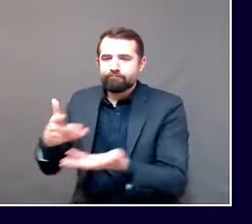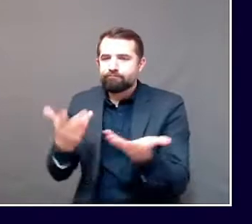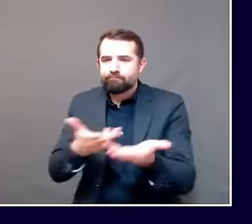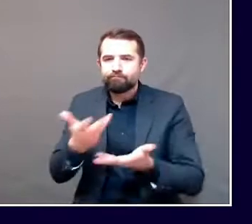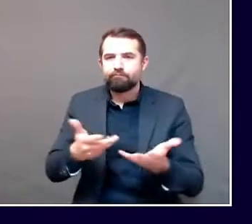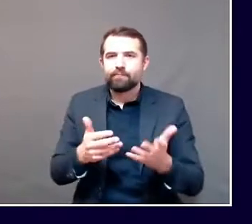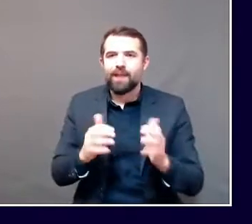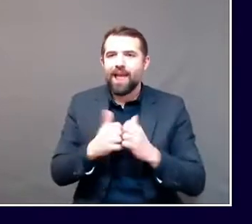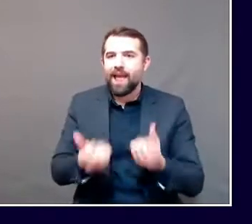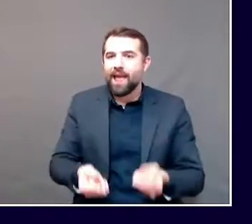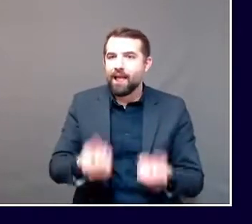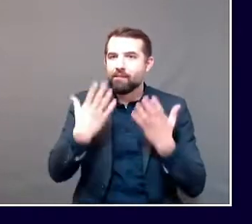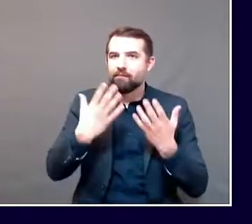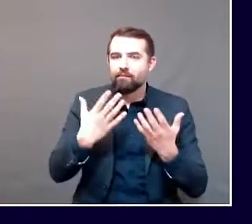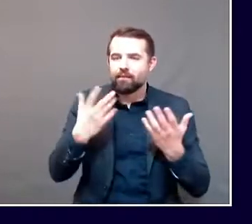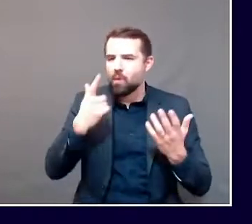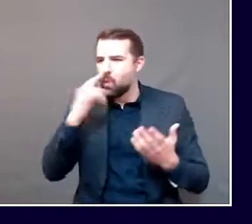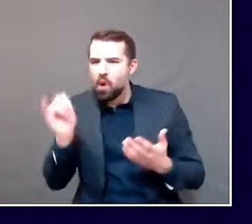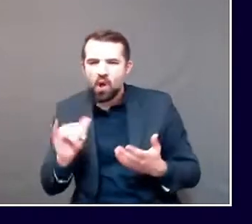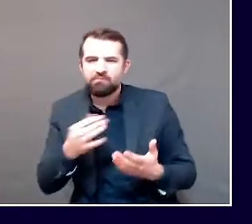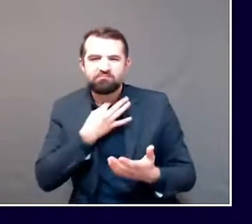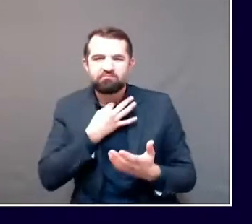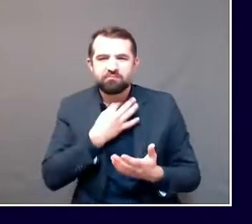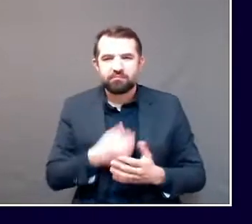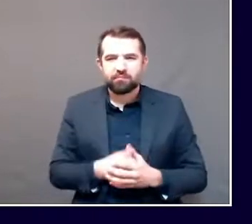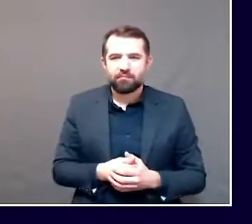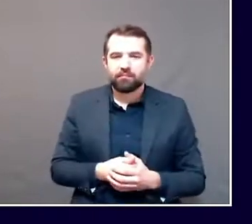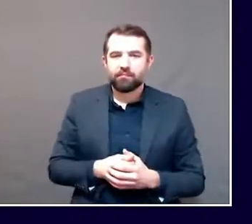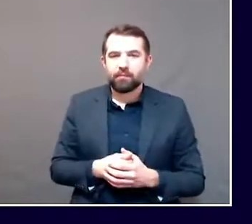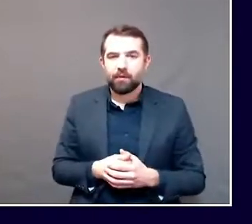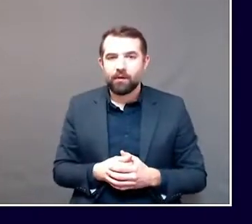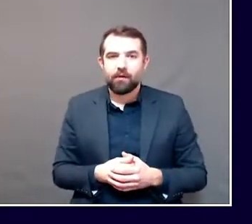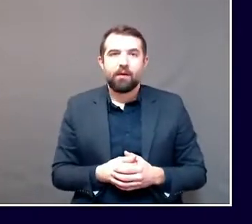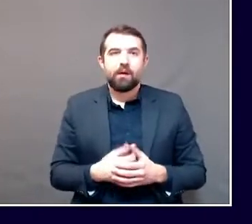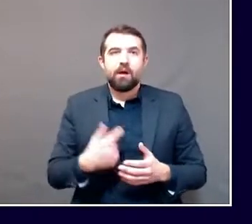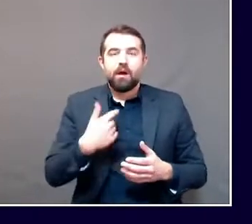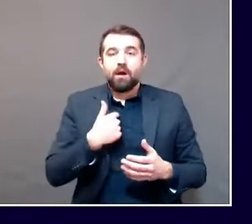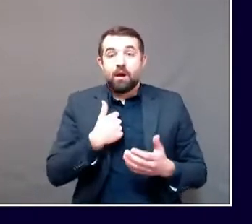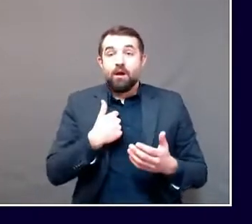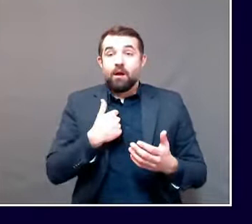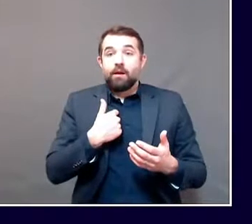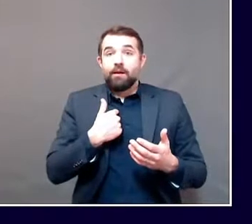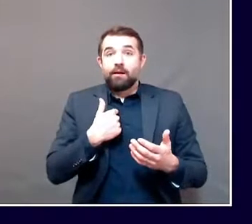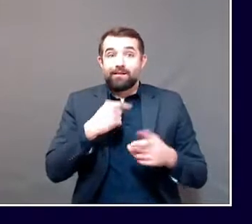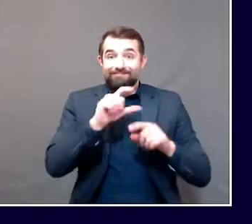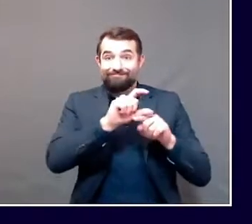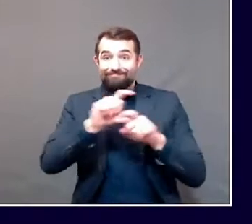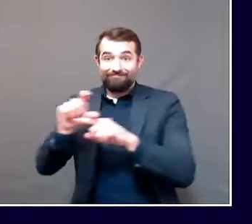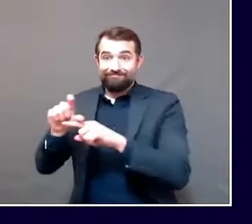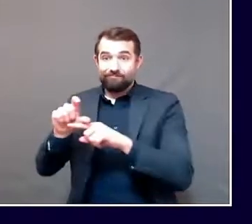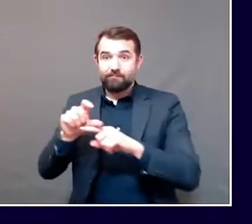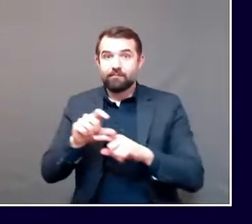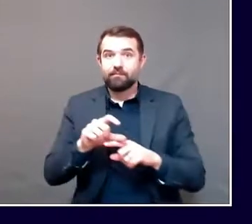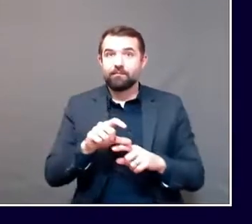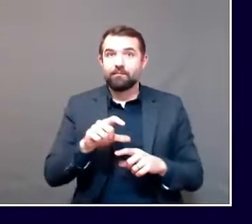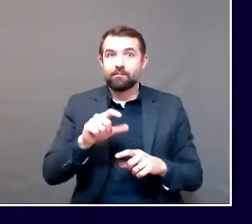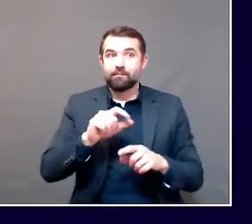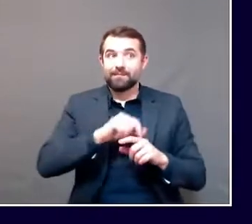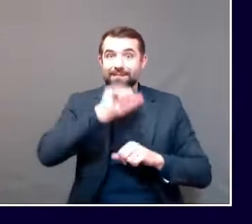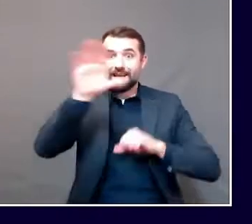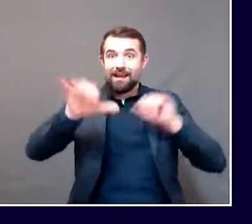that has received the vaccine? We've provided the entities who have received vaccine with guidelines around